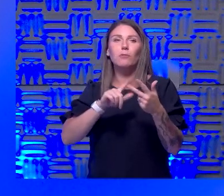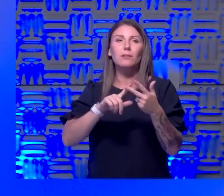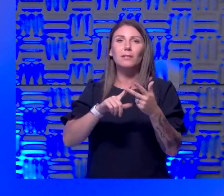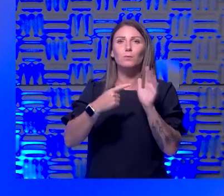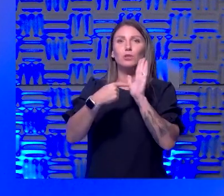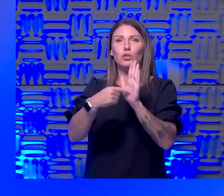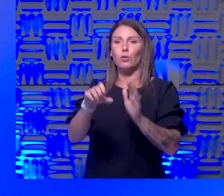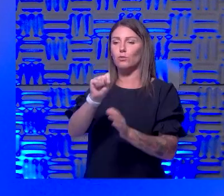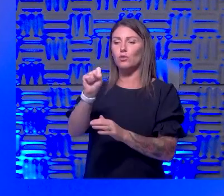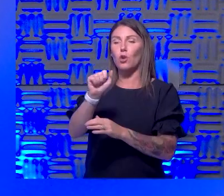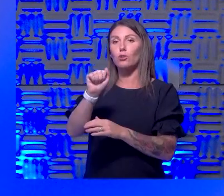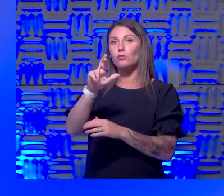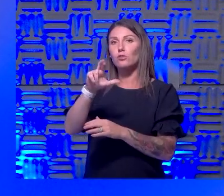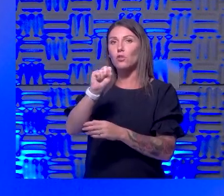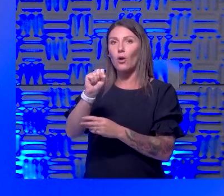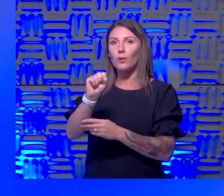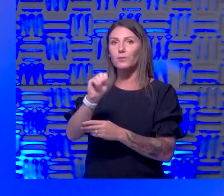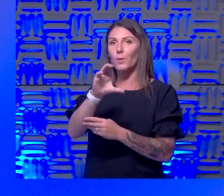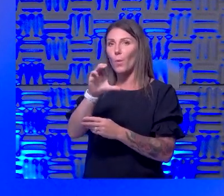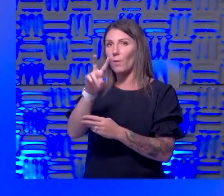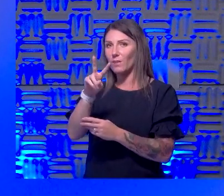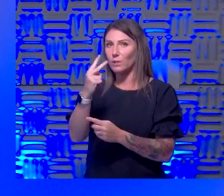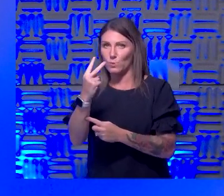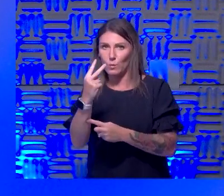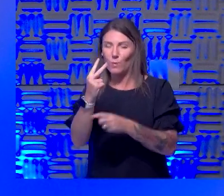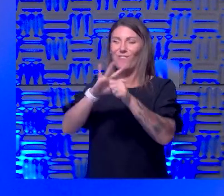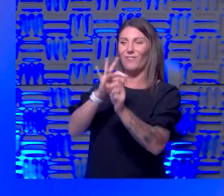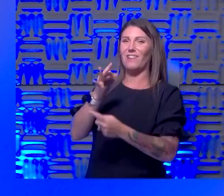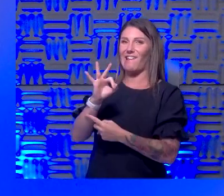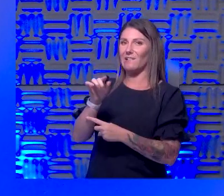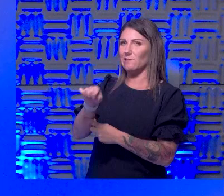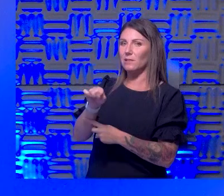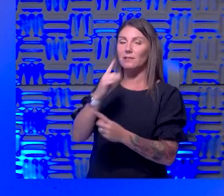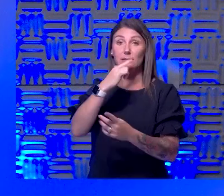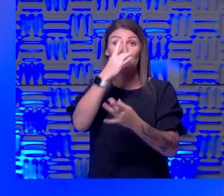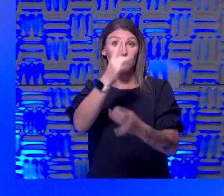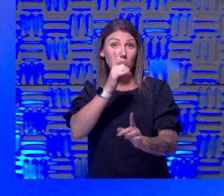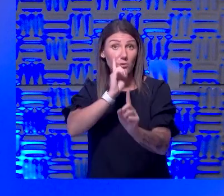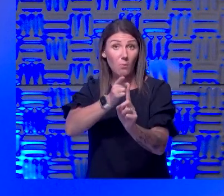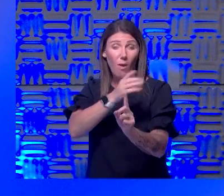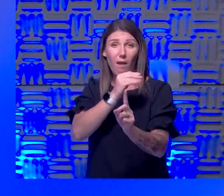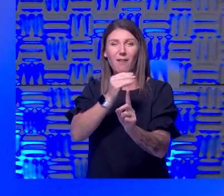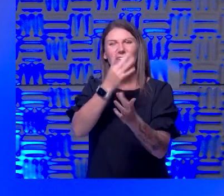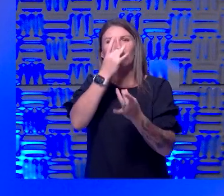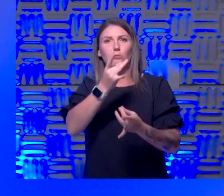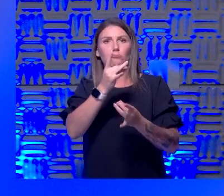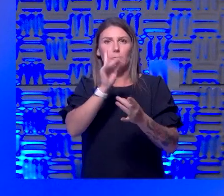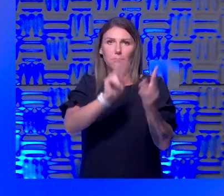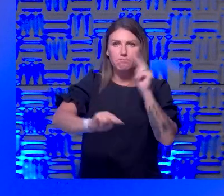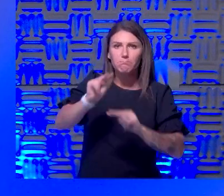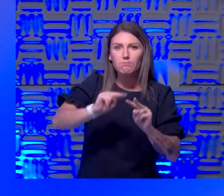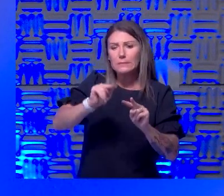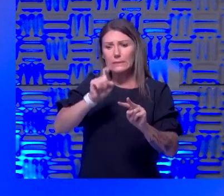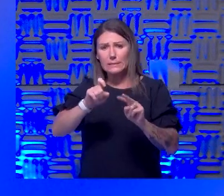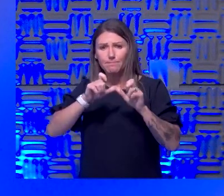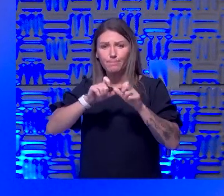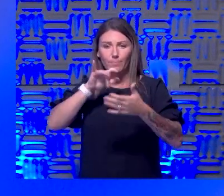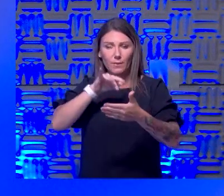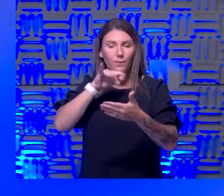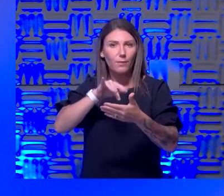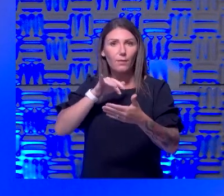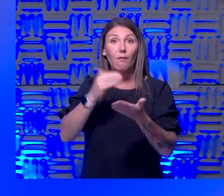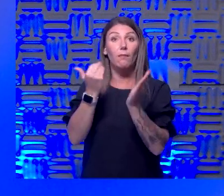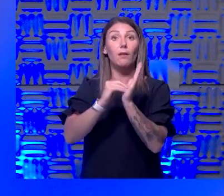infections. It's an interesting point. I think it's an interesting observation and needs to continue to be studied. Again, we would